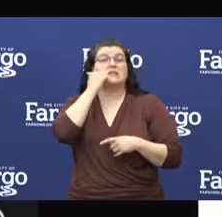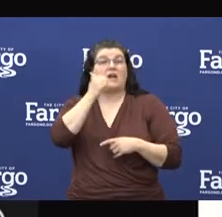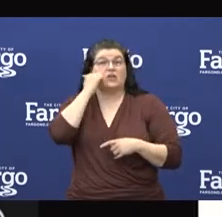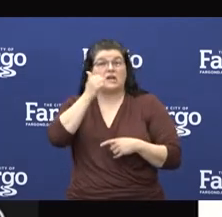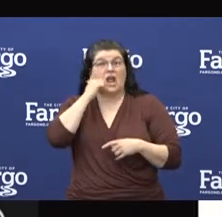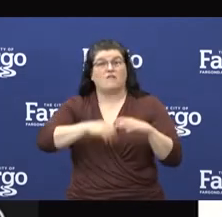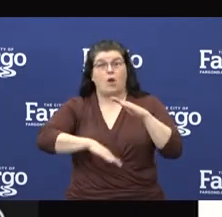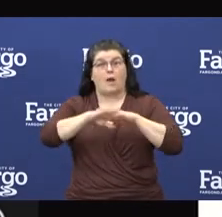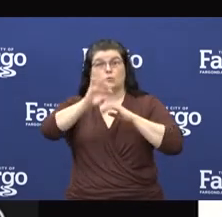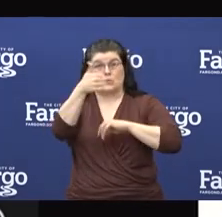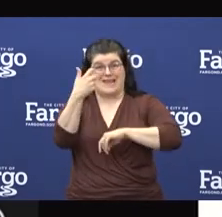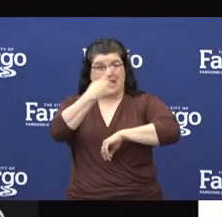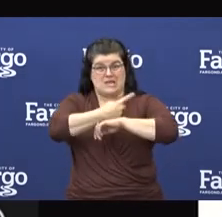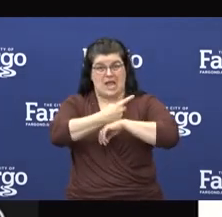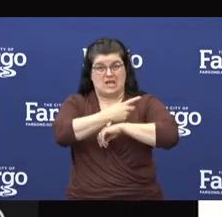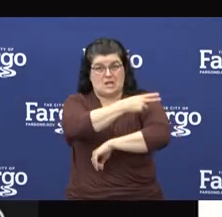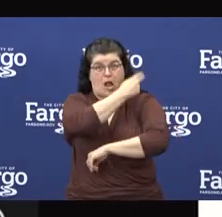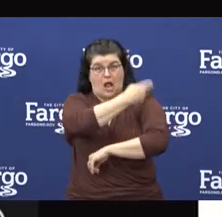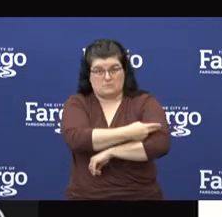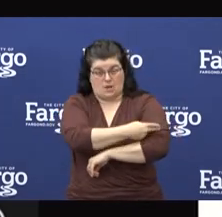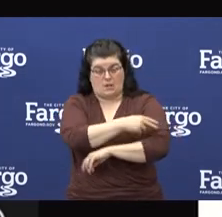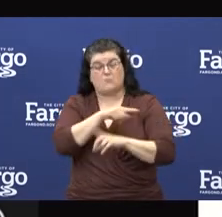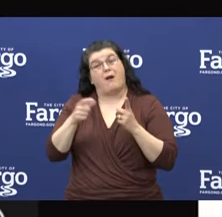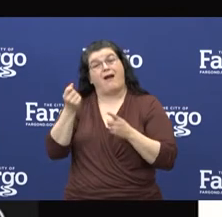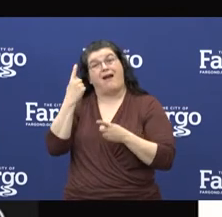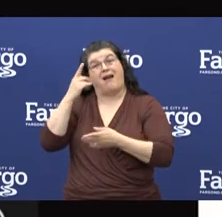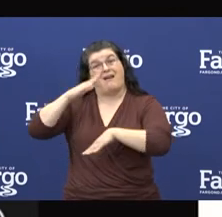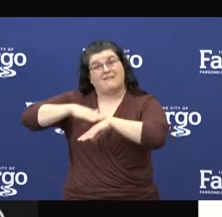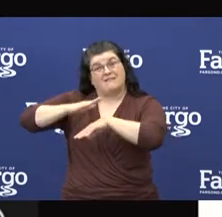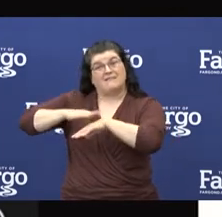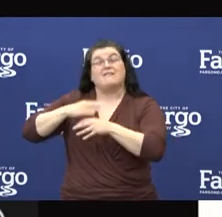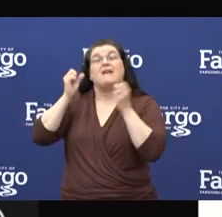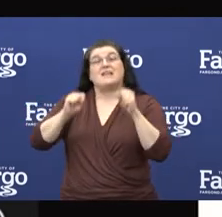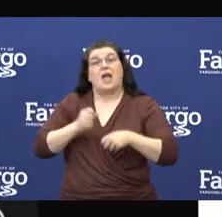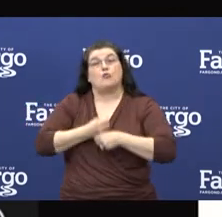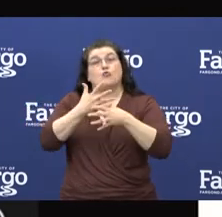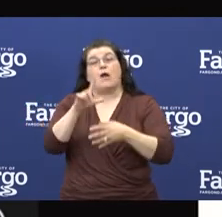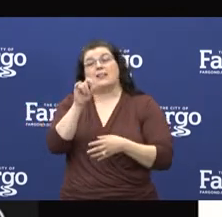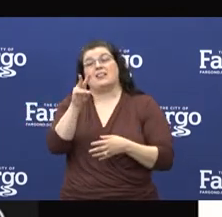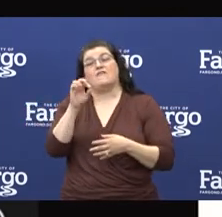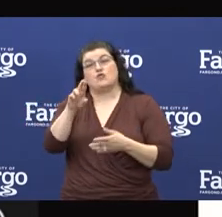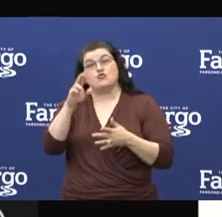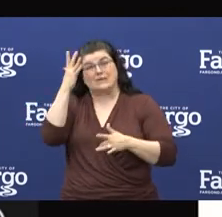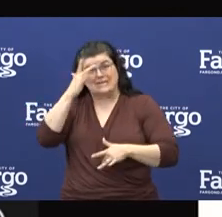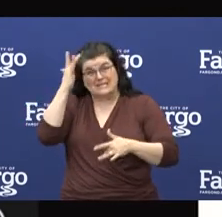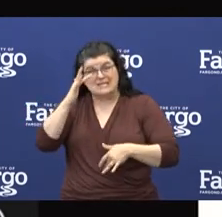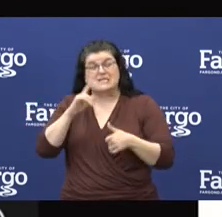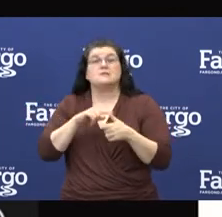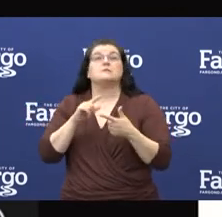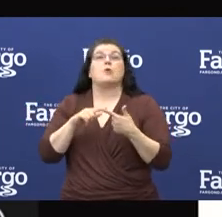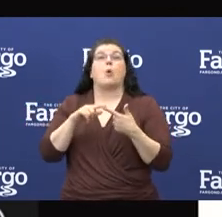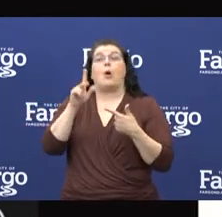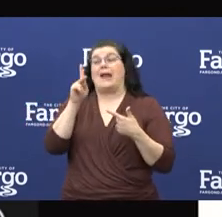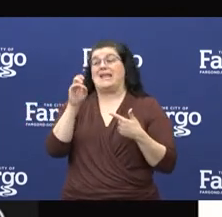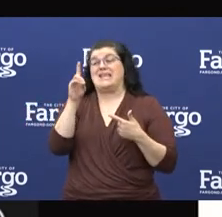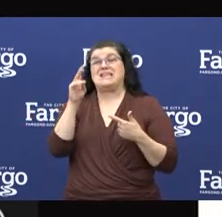can have some cautions around it as well with liver disease, chronic kidney disease, or pregnant patients.